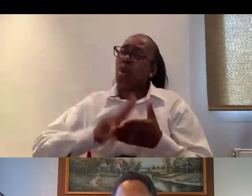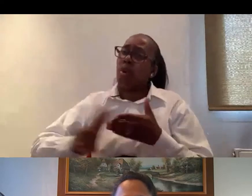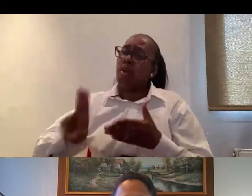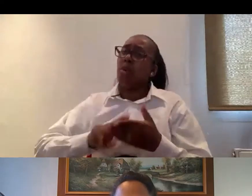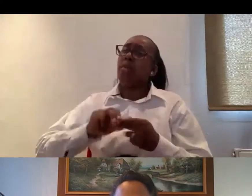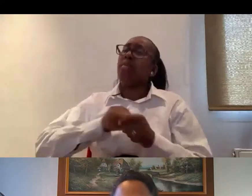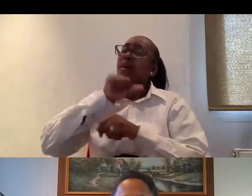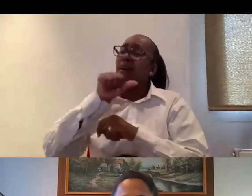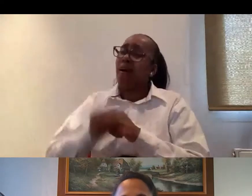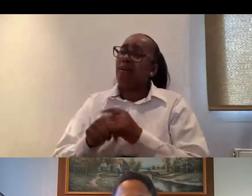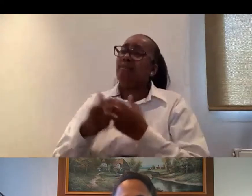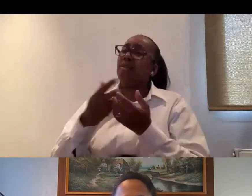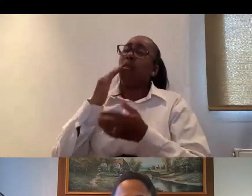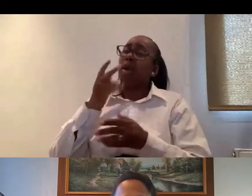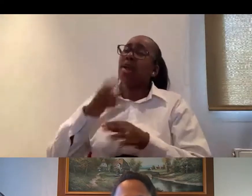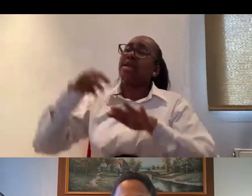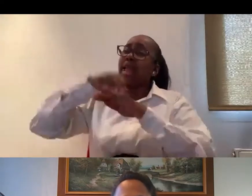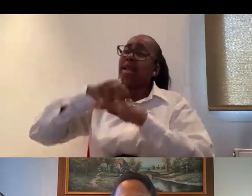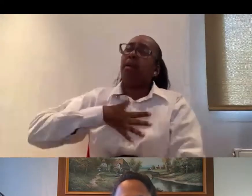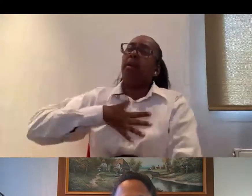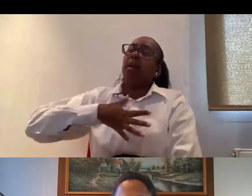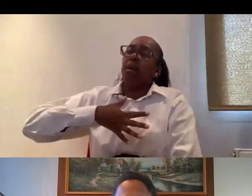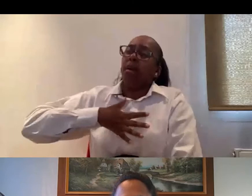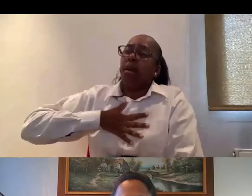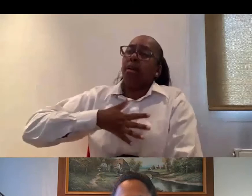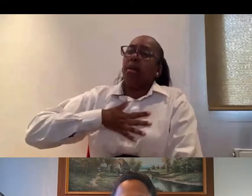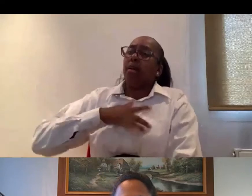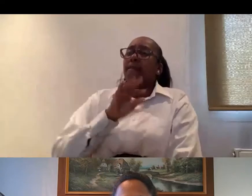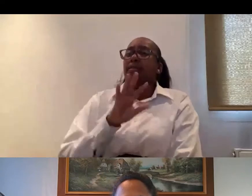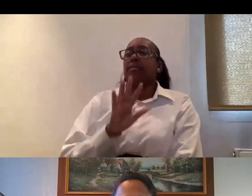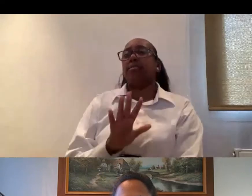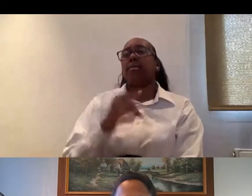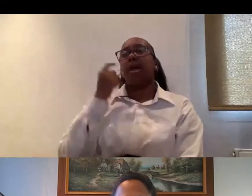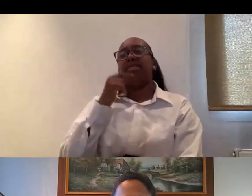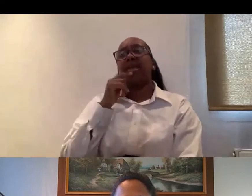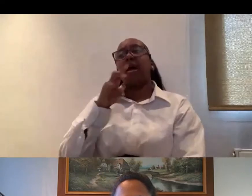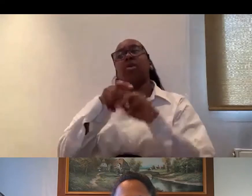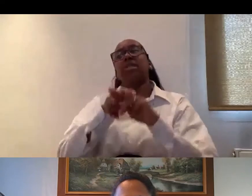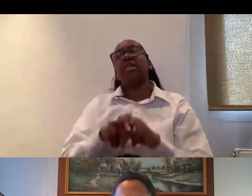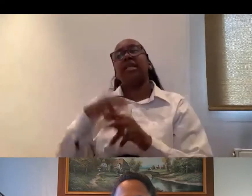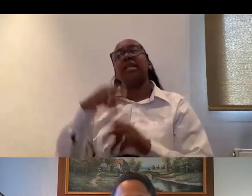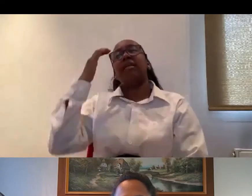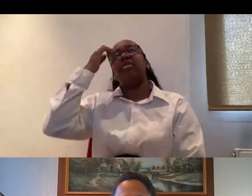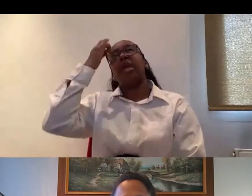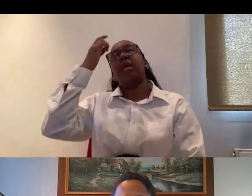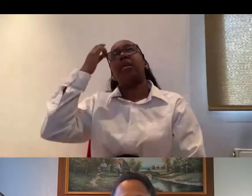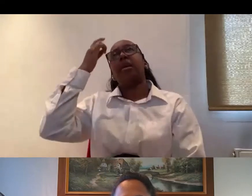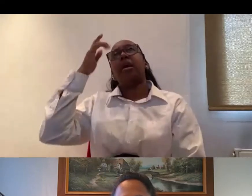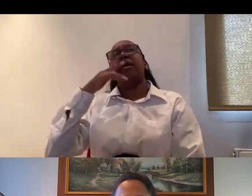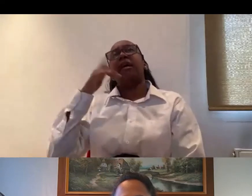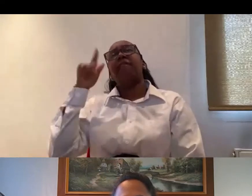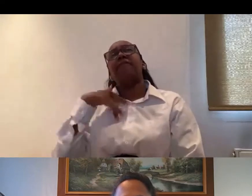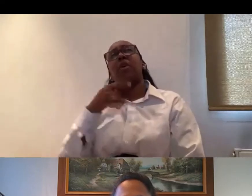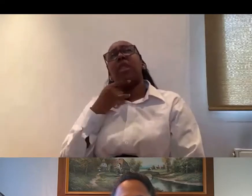comes after that when I stand up and I get breathless and things like that. So I think I'll sit there and mentally think, oh God, I feel like I'm skiving.